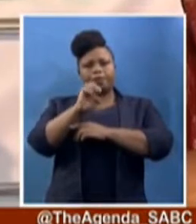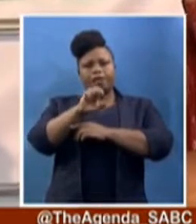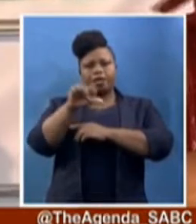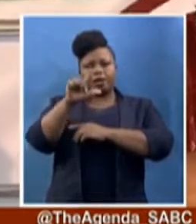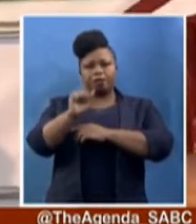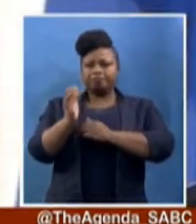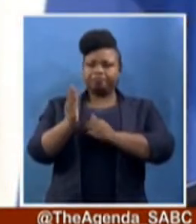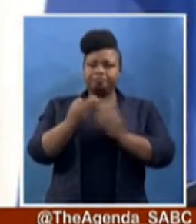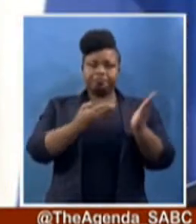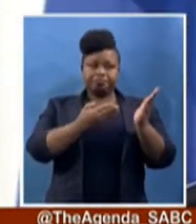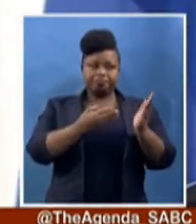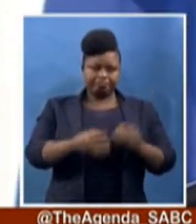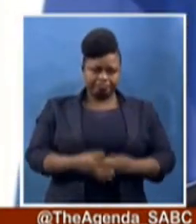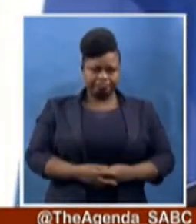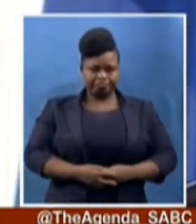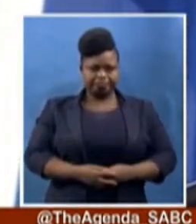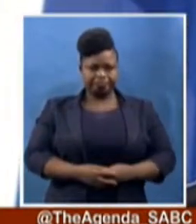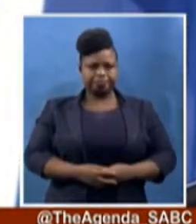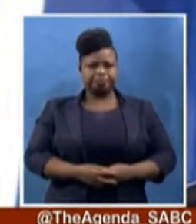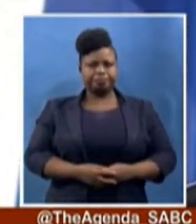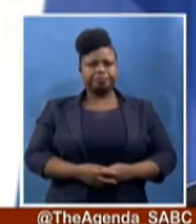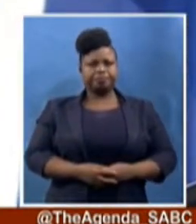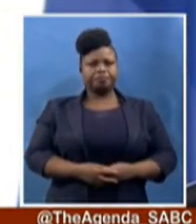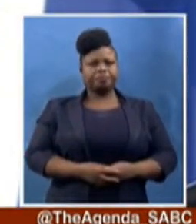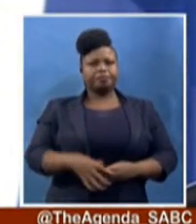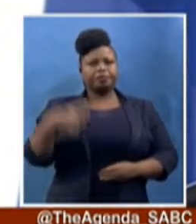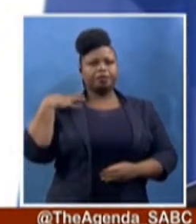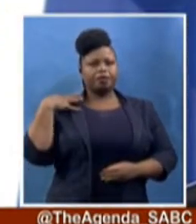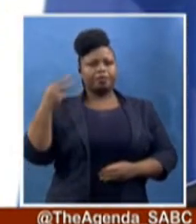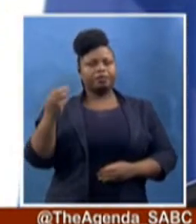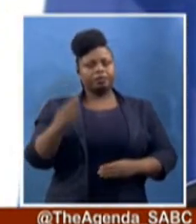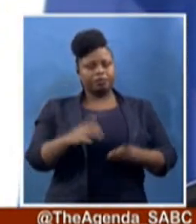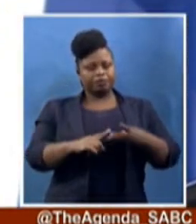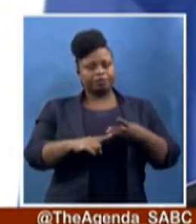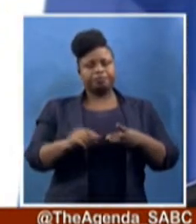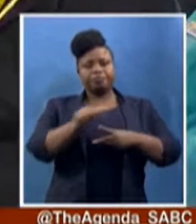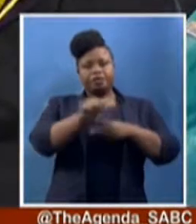ministers and deputy ministers,